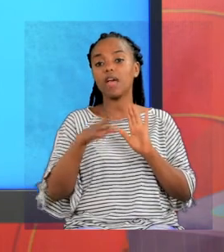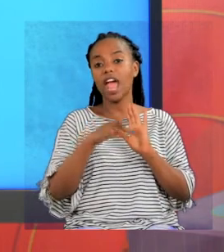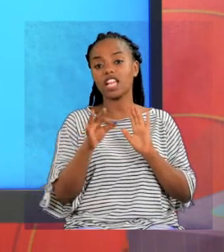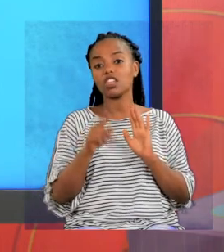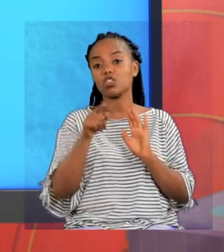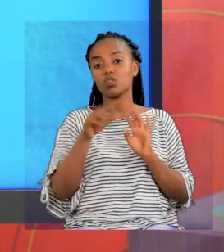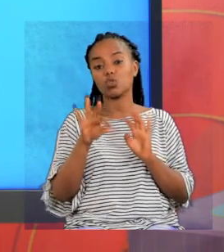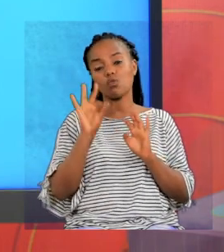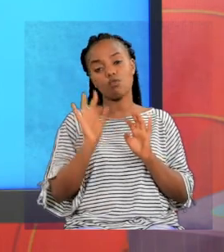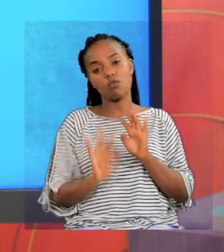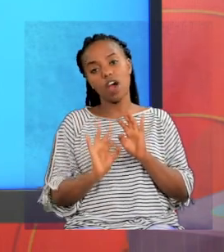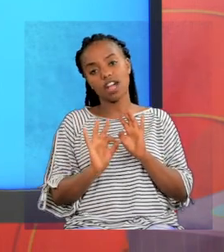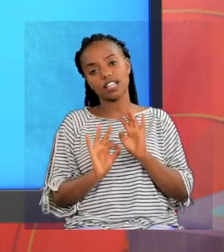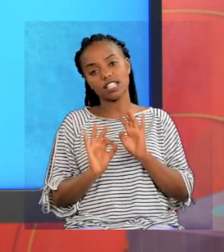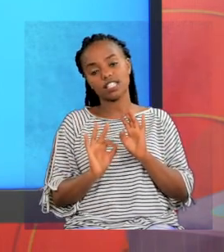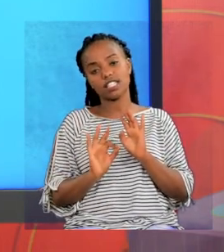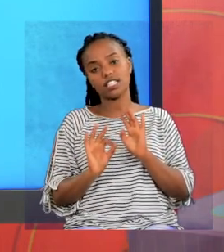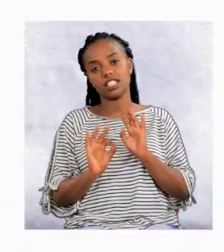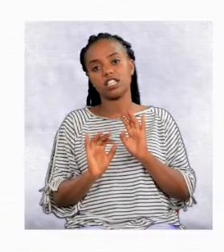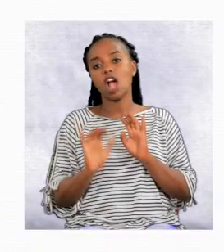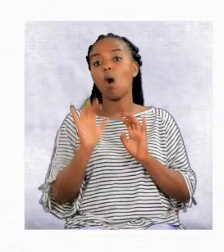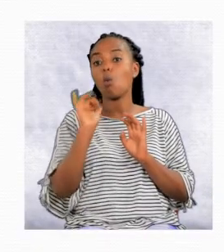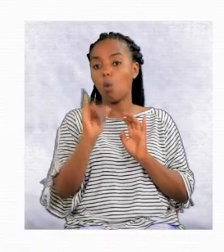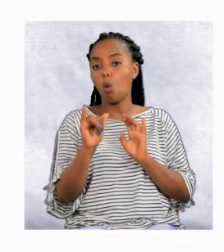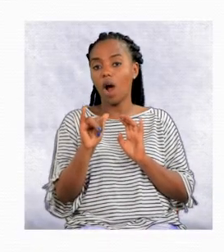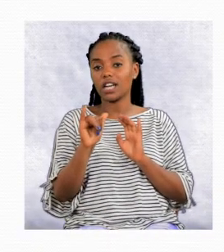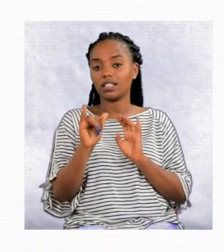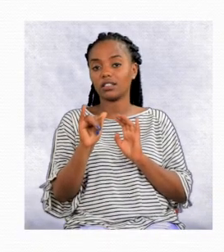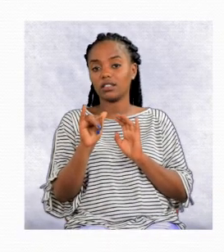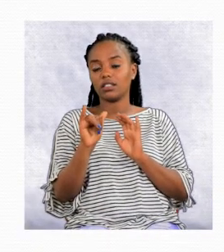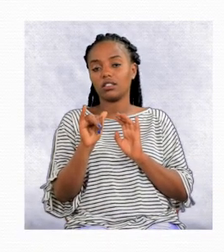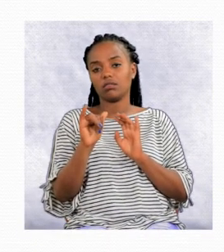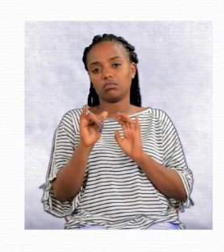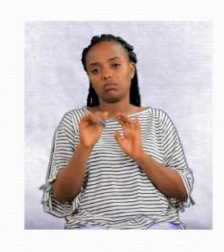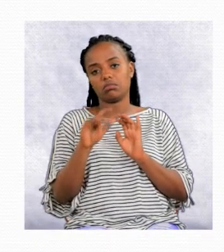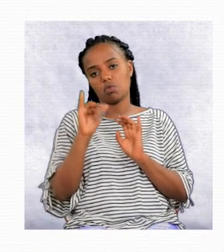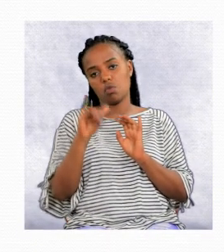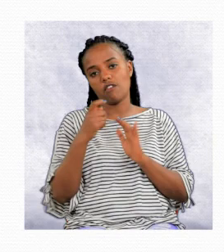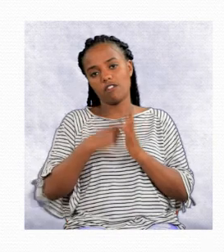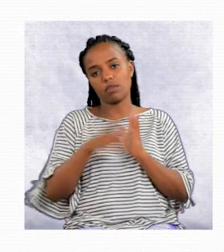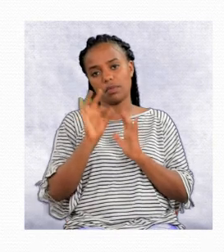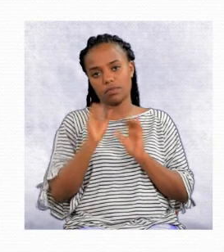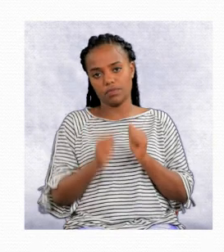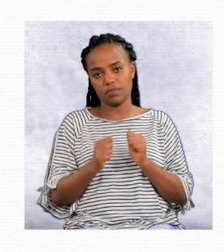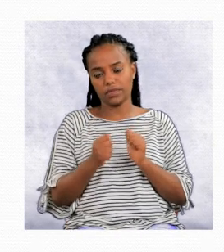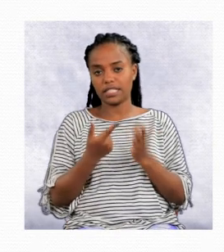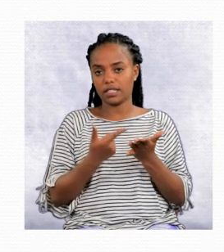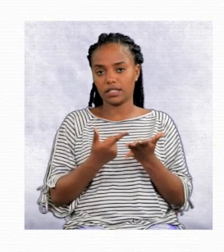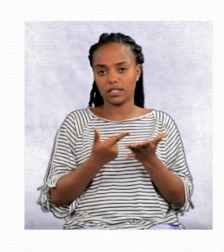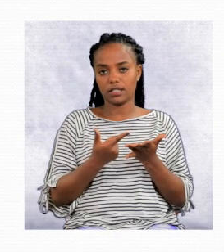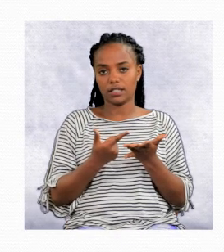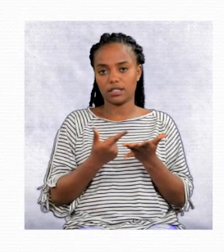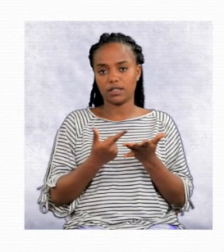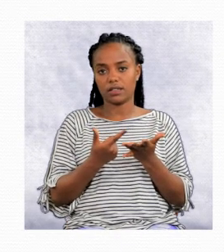find the coordinate y, or second coordinate. So this is it.